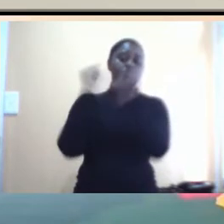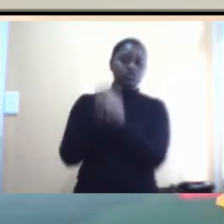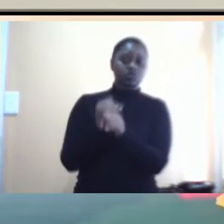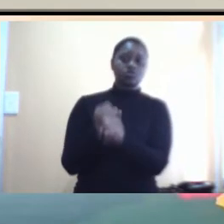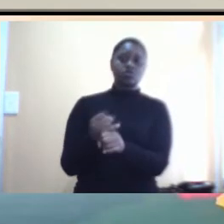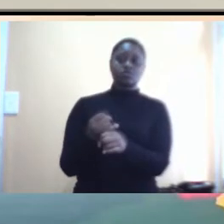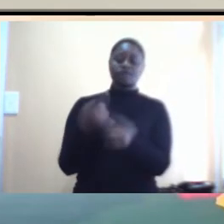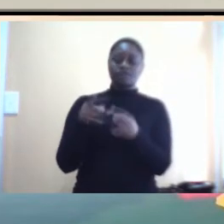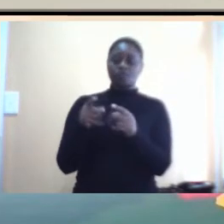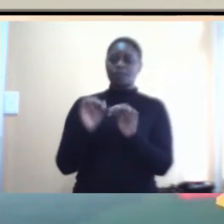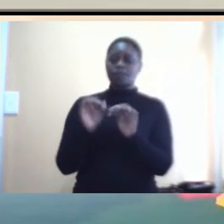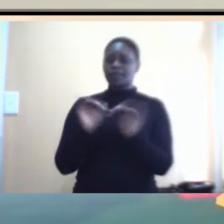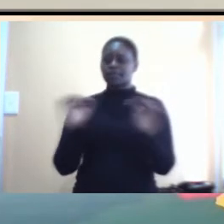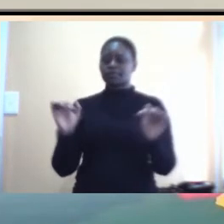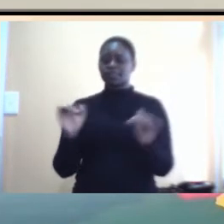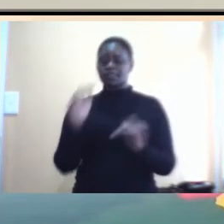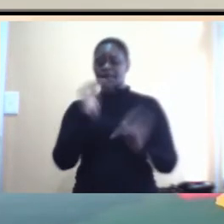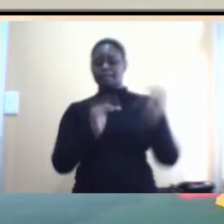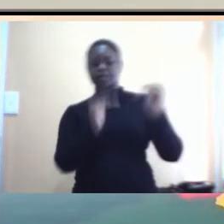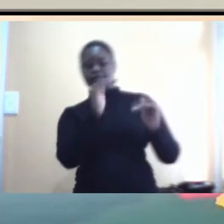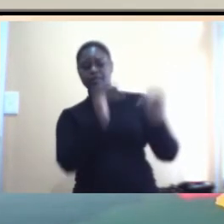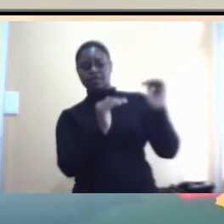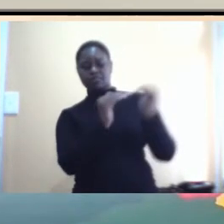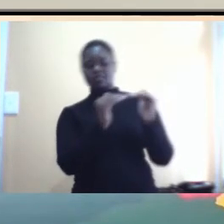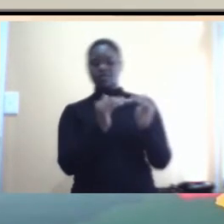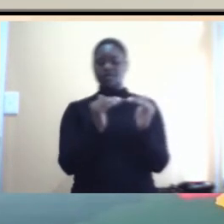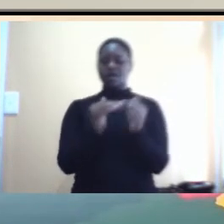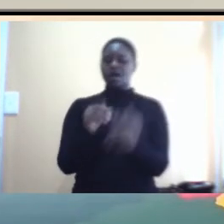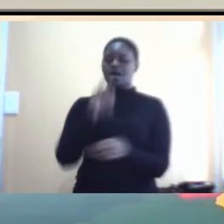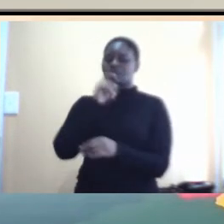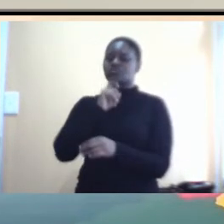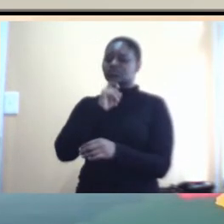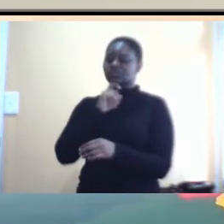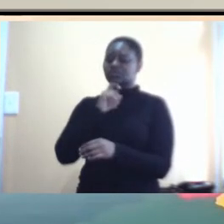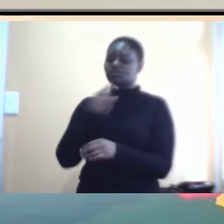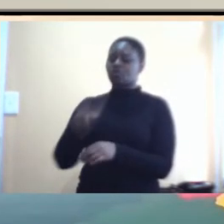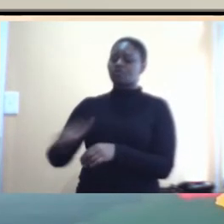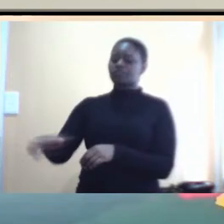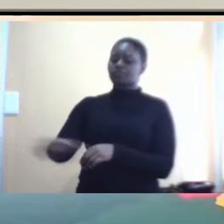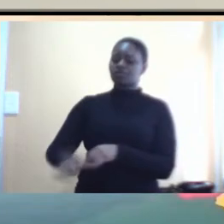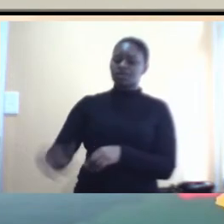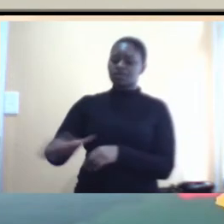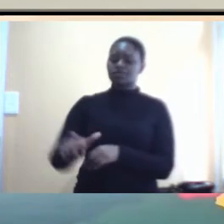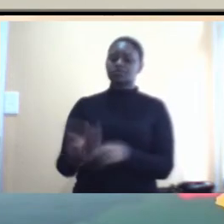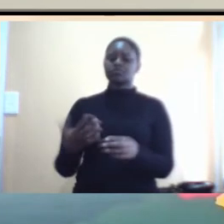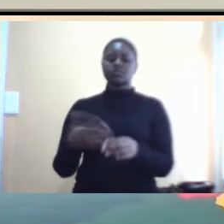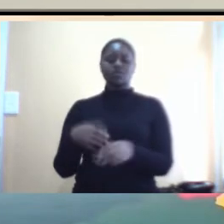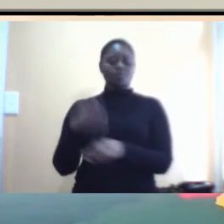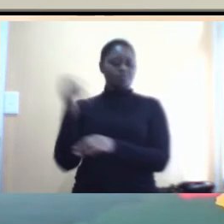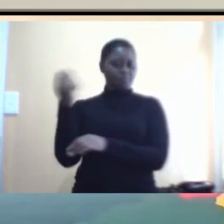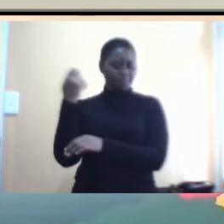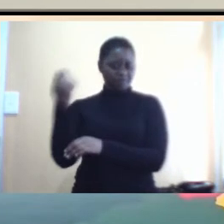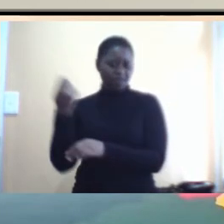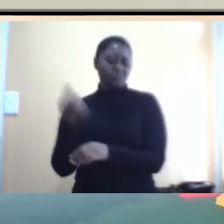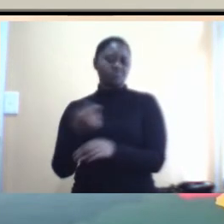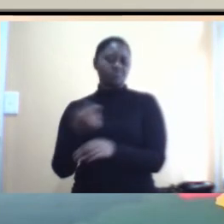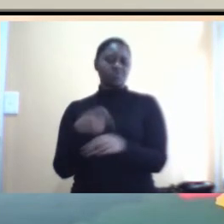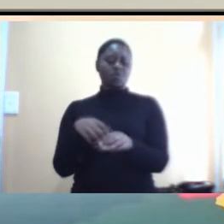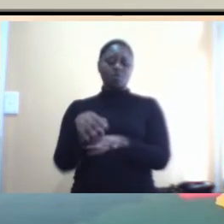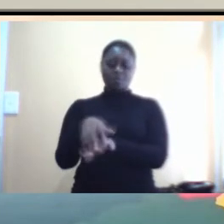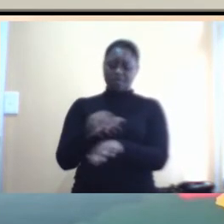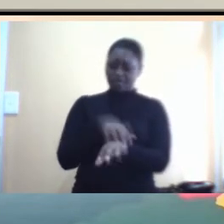security threat. The balance between the usage of available land in tribal land maximally for